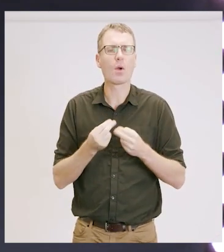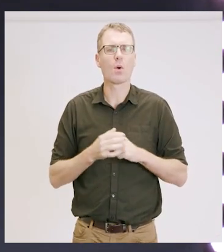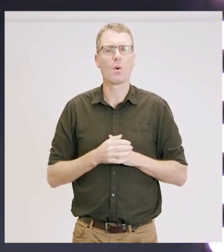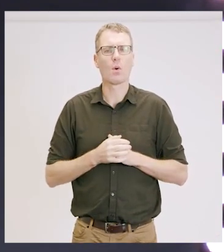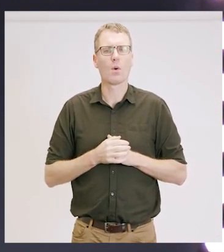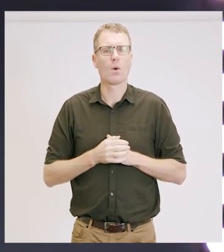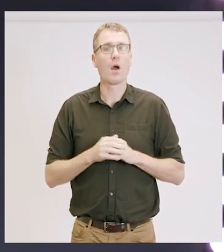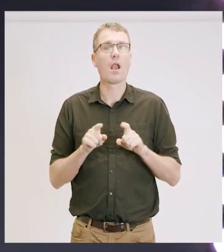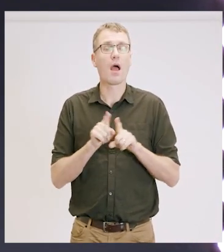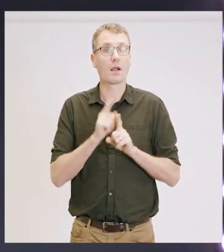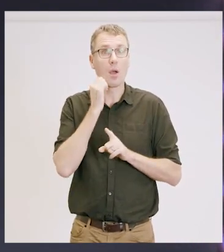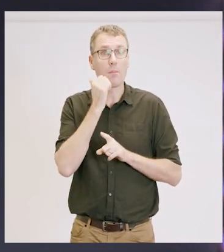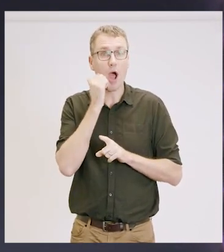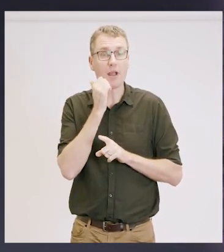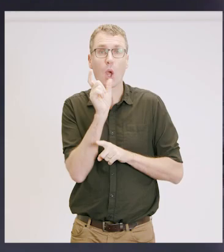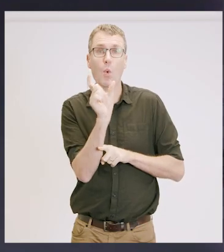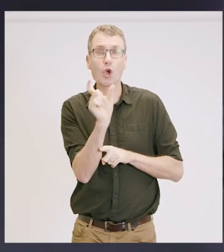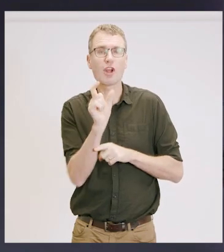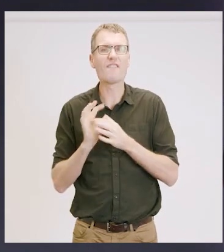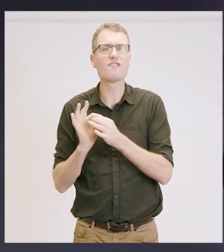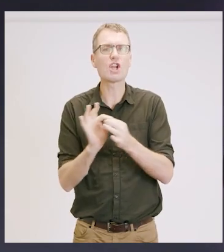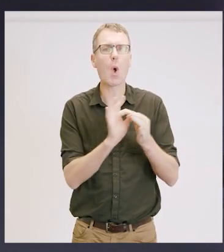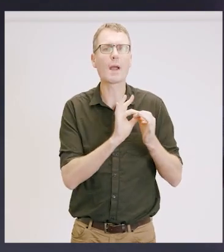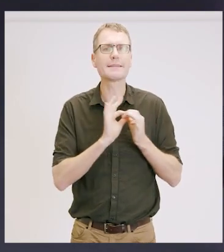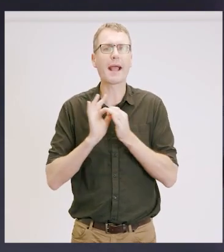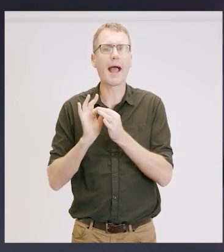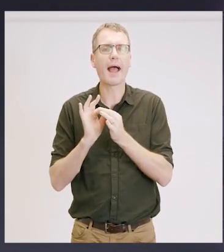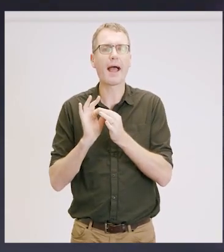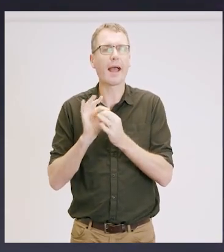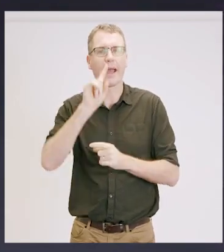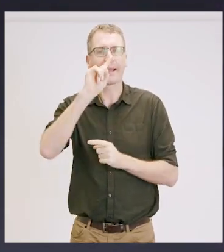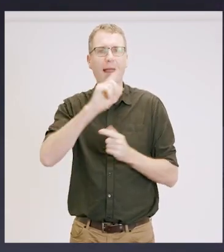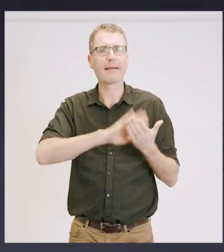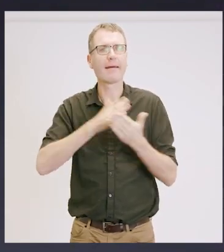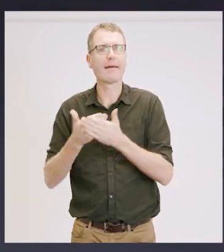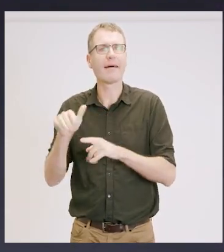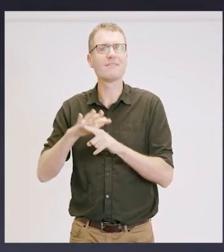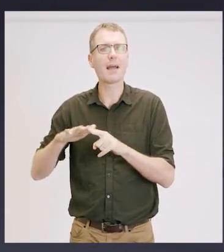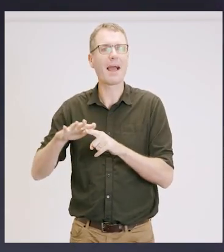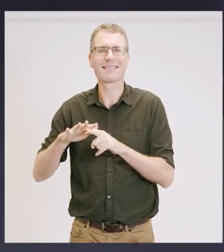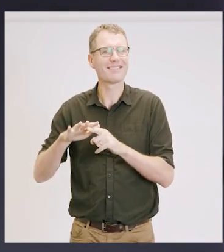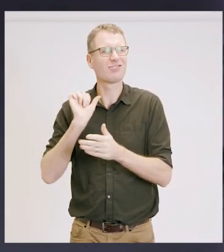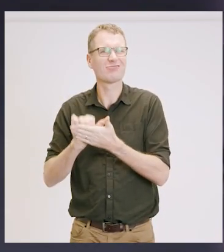word for whanongatanga, we have to explain it because we don't have a word that actually fits in with the New